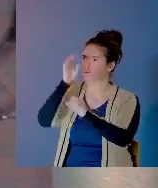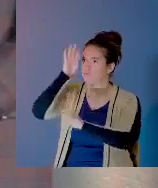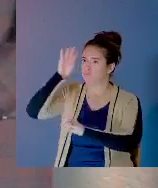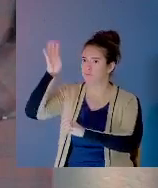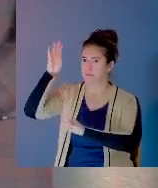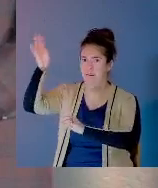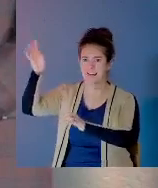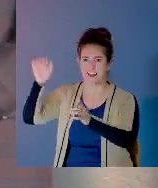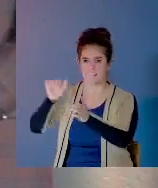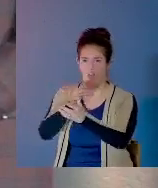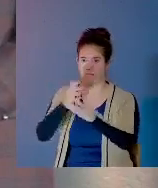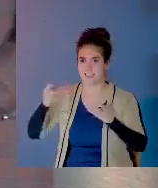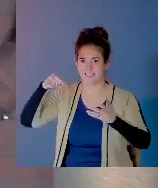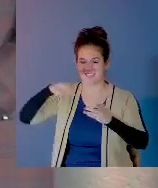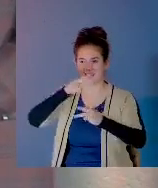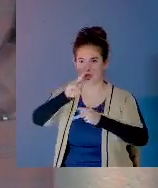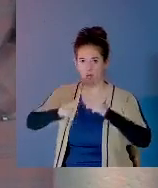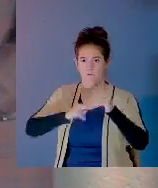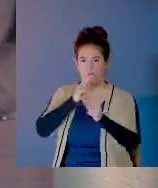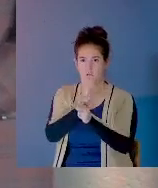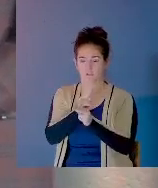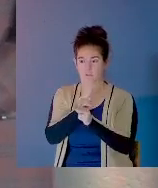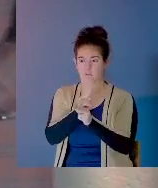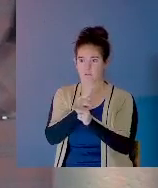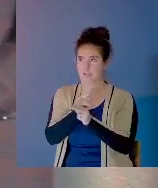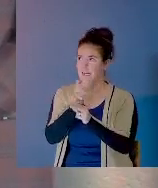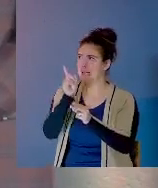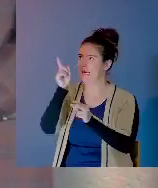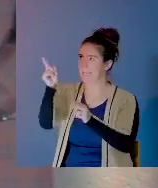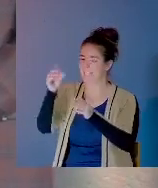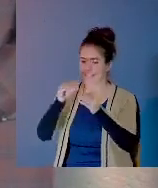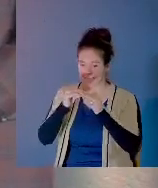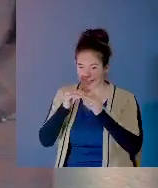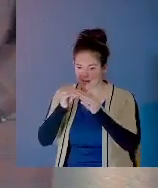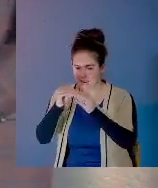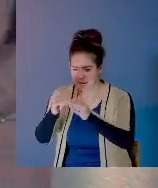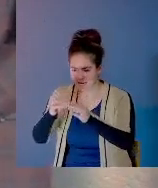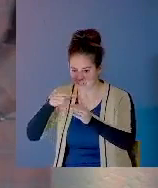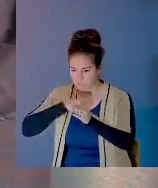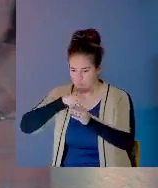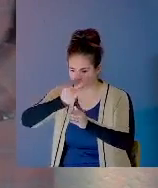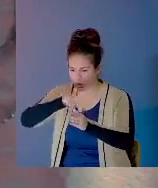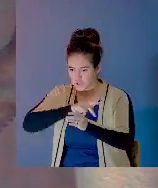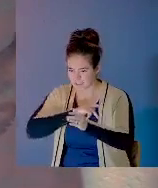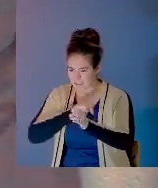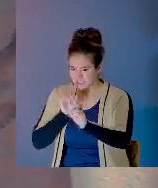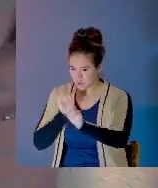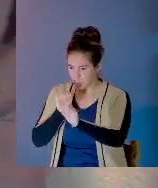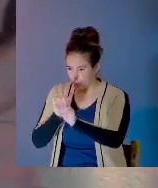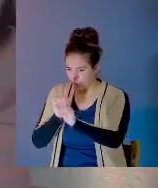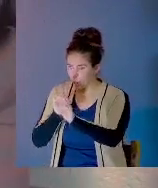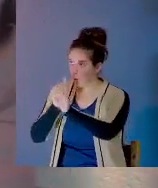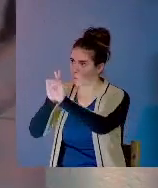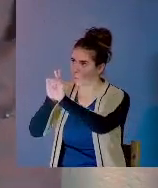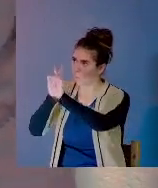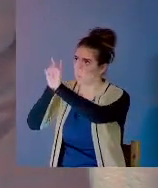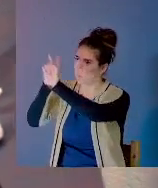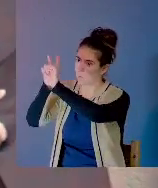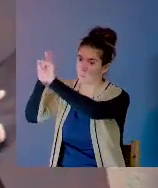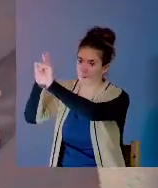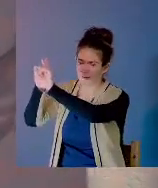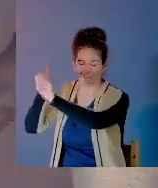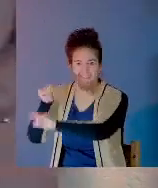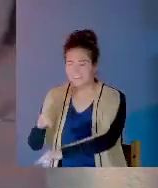actually leading me personally closer to him. This is so